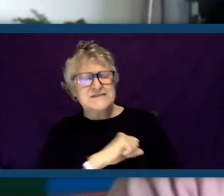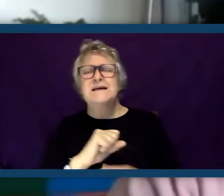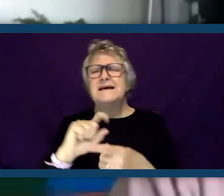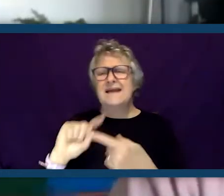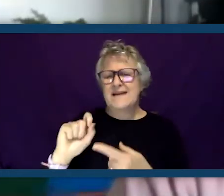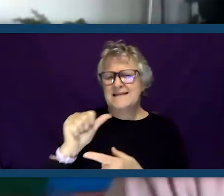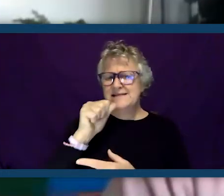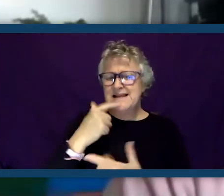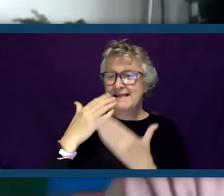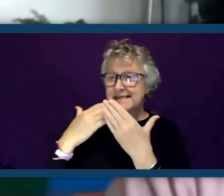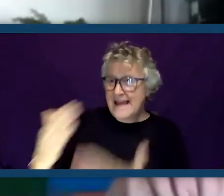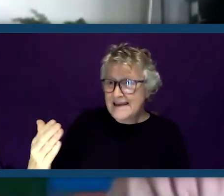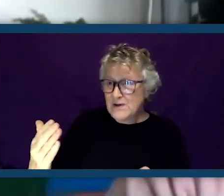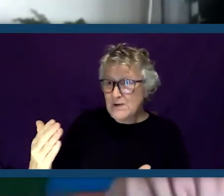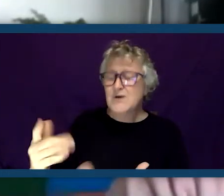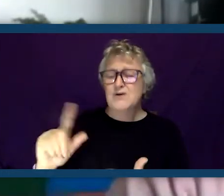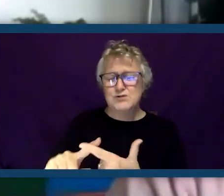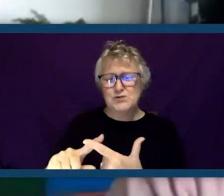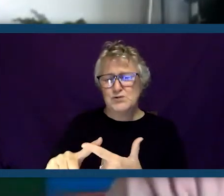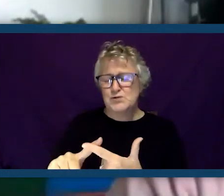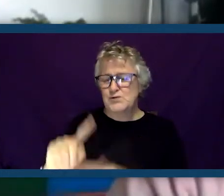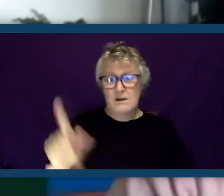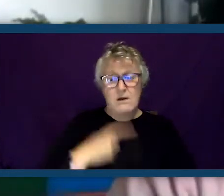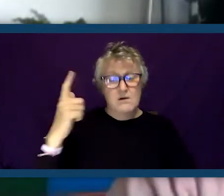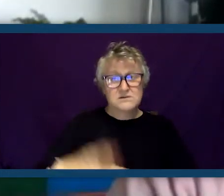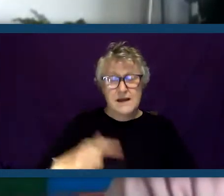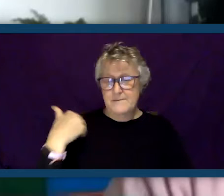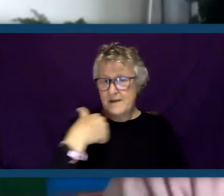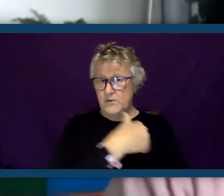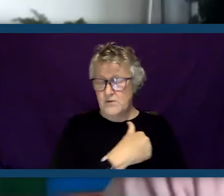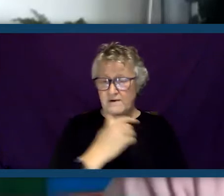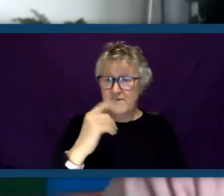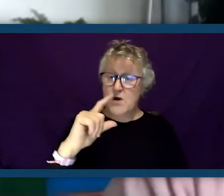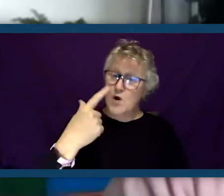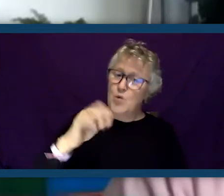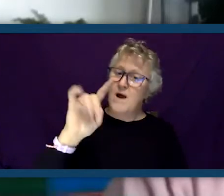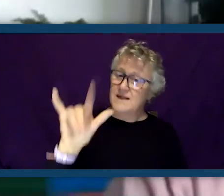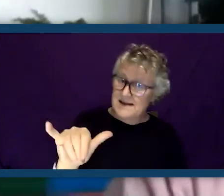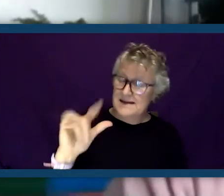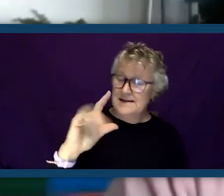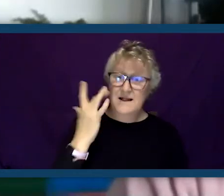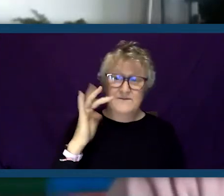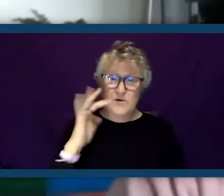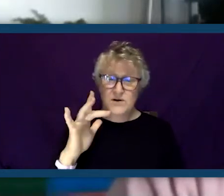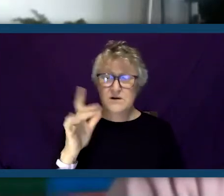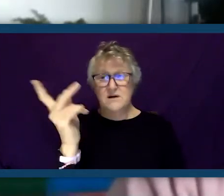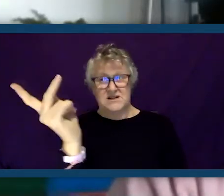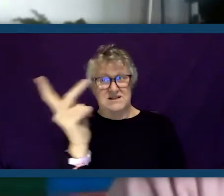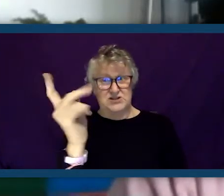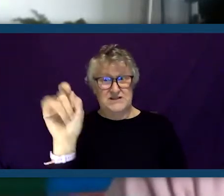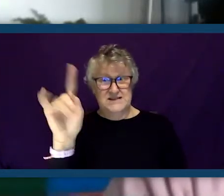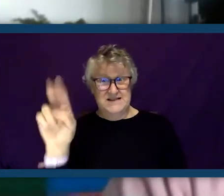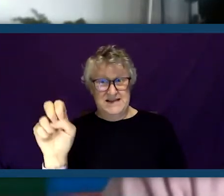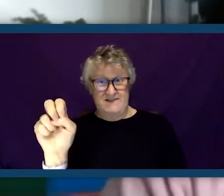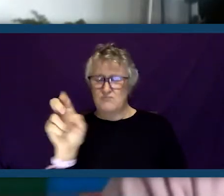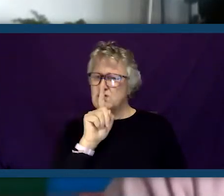Yee, who has been a longtime board member of Equality California, and really, she and Stephen really stepped up to save the organization as we